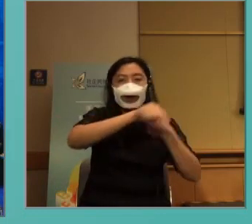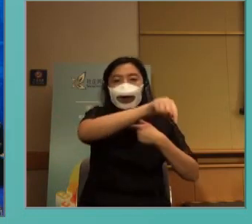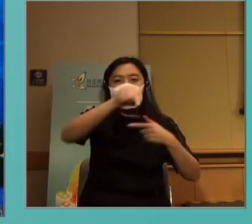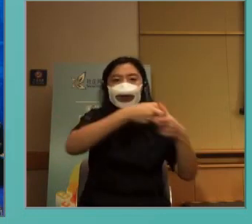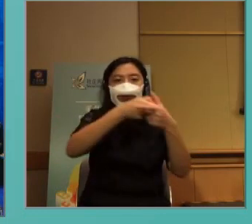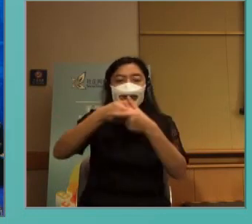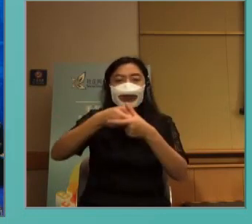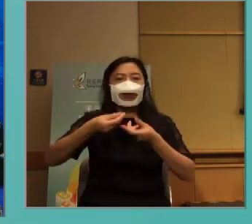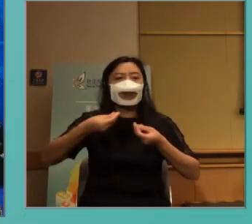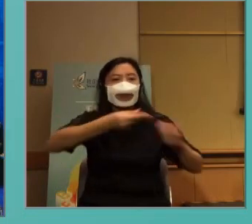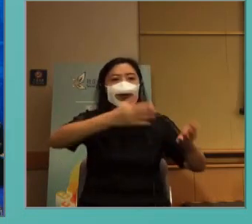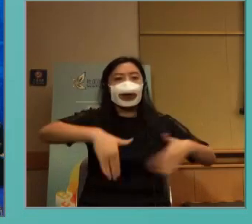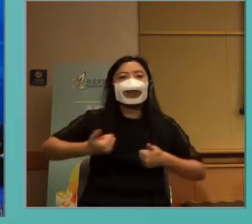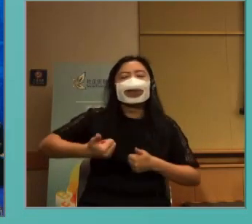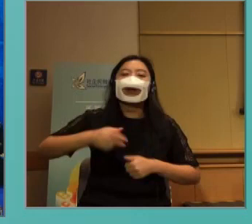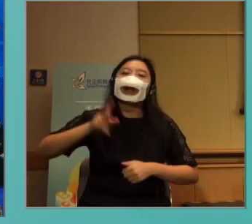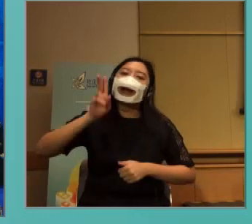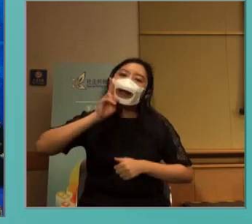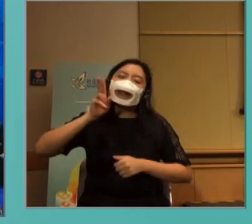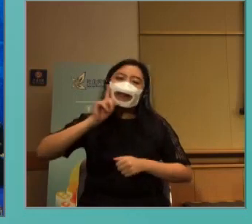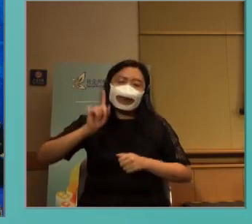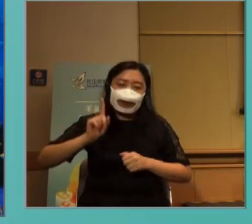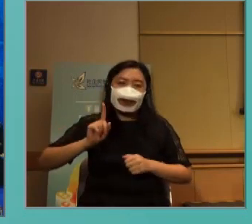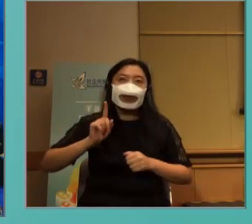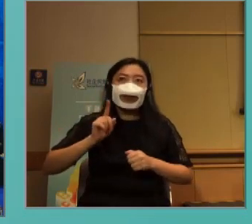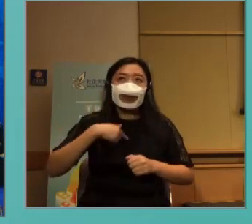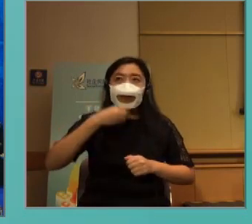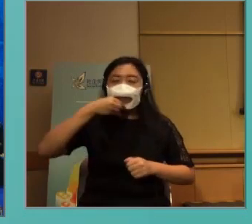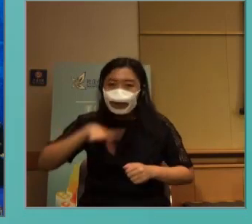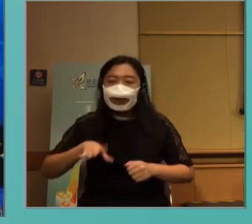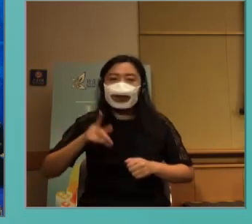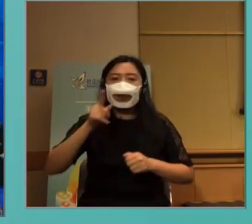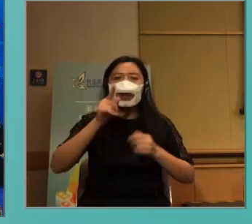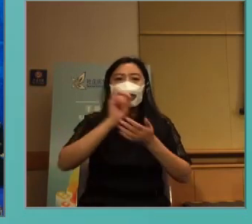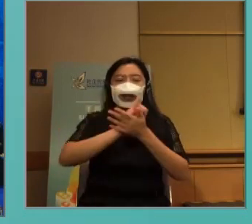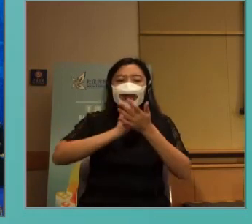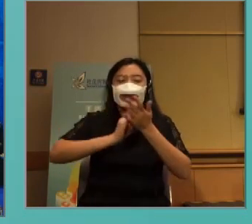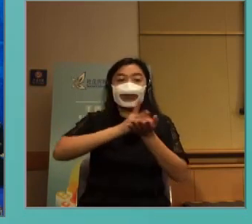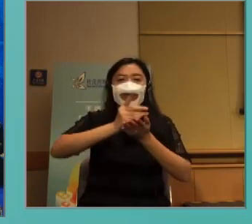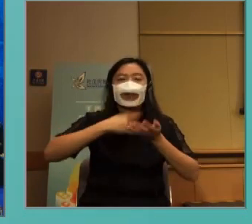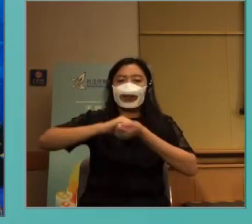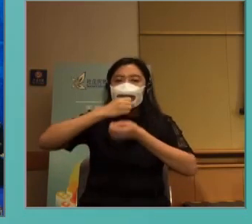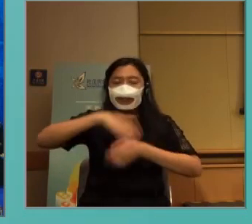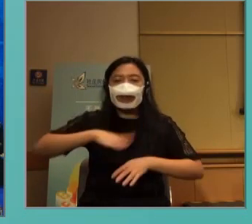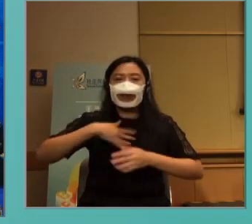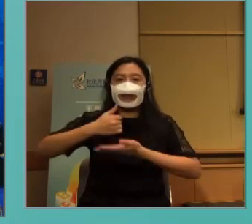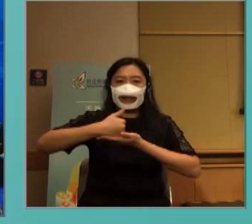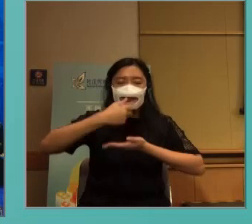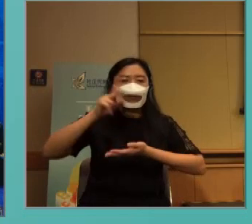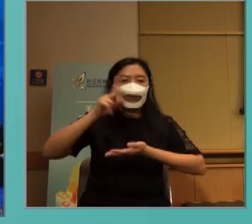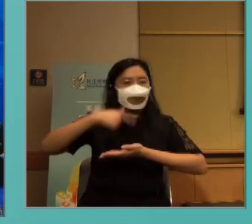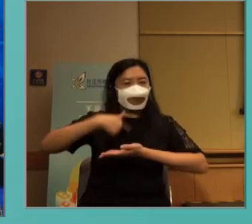example of some of the work that we have done with artists, where they actually commission us to 3D render